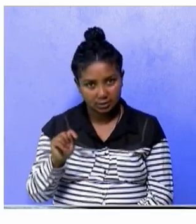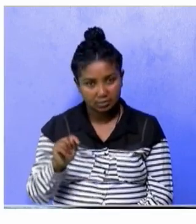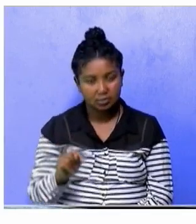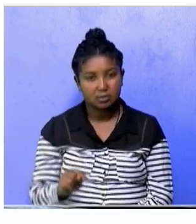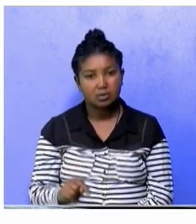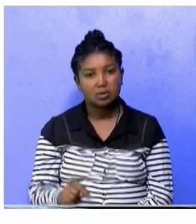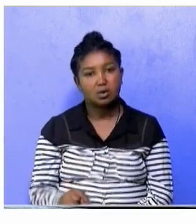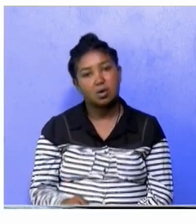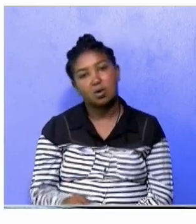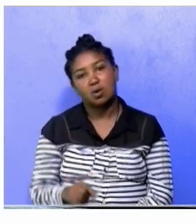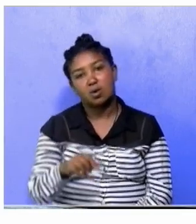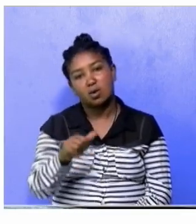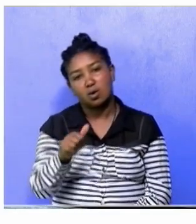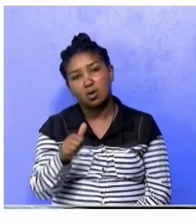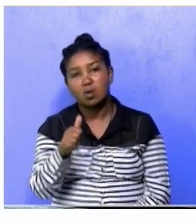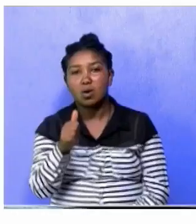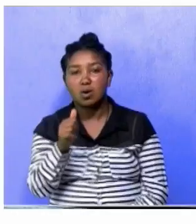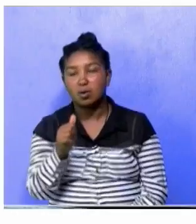already,